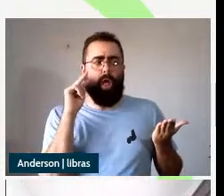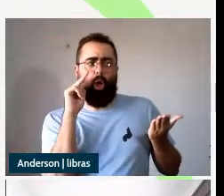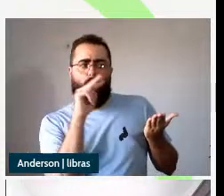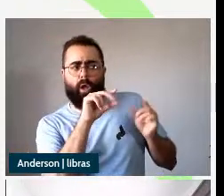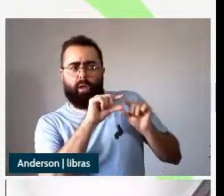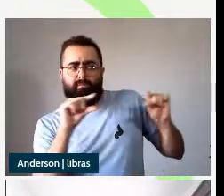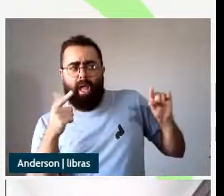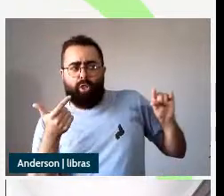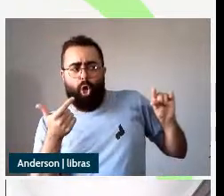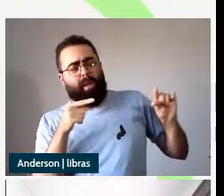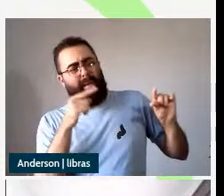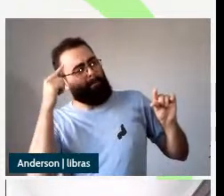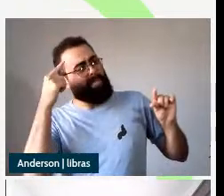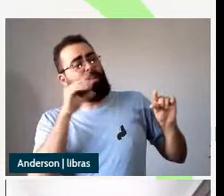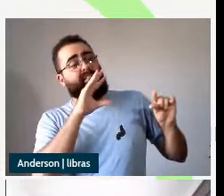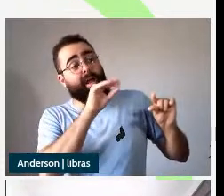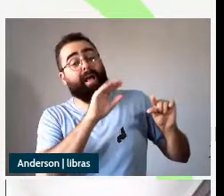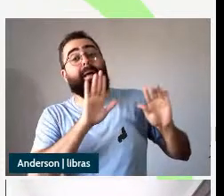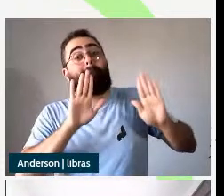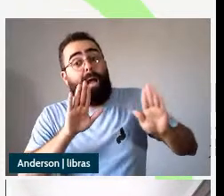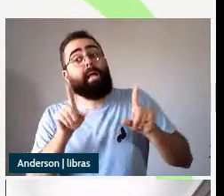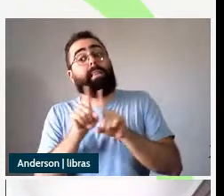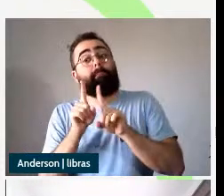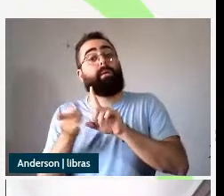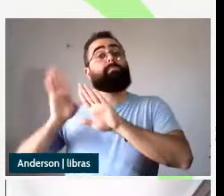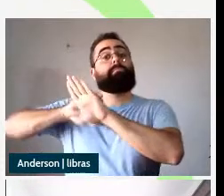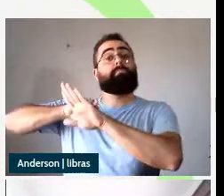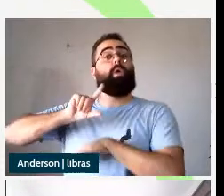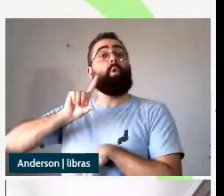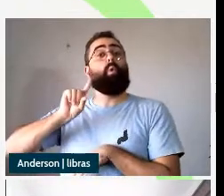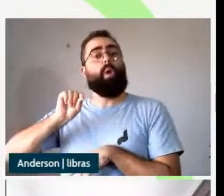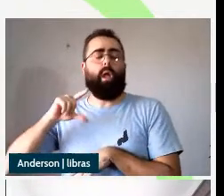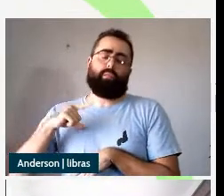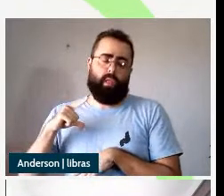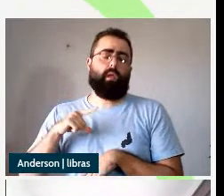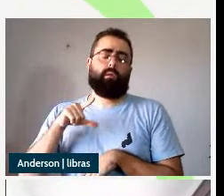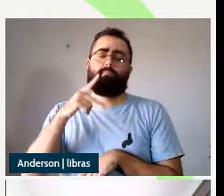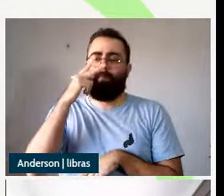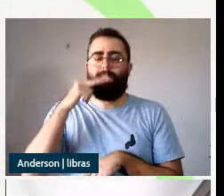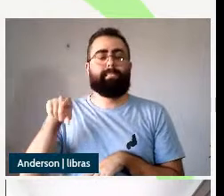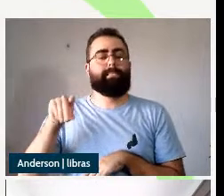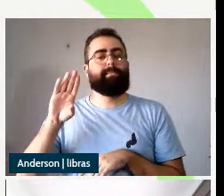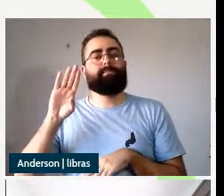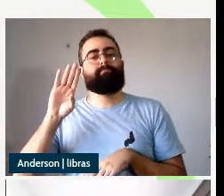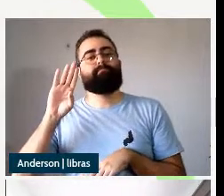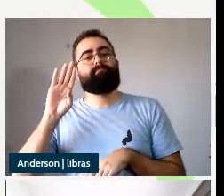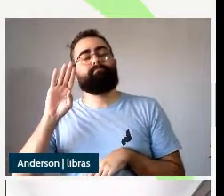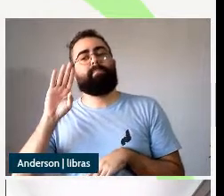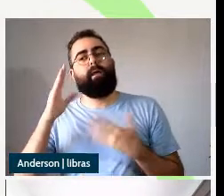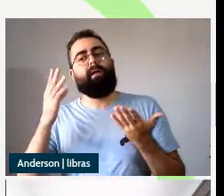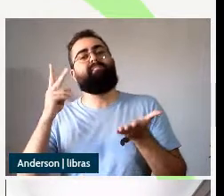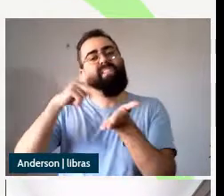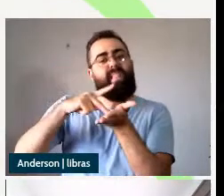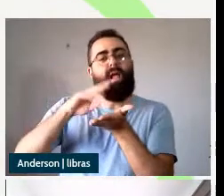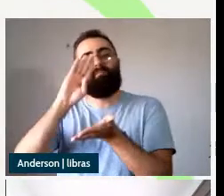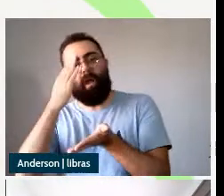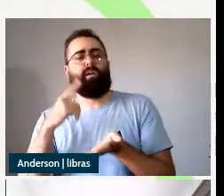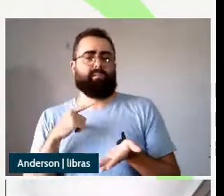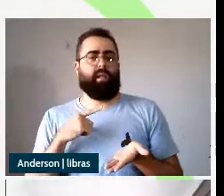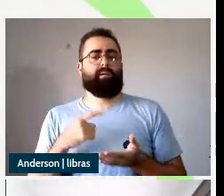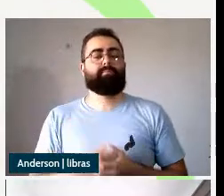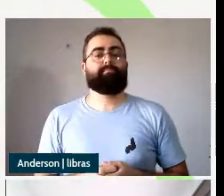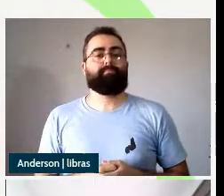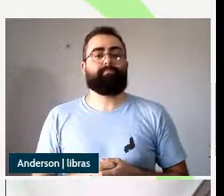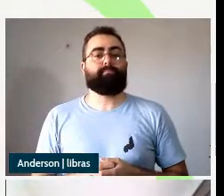existential import and why it seems to not have a sort of truth value so to